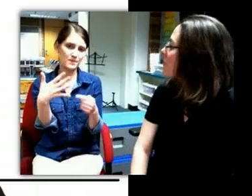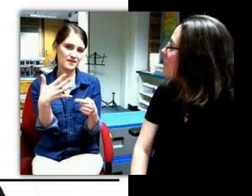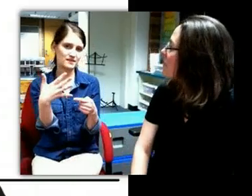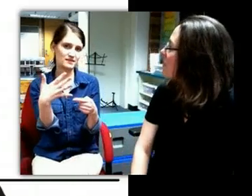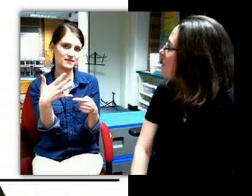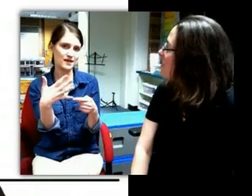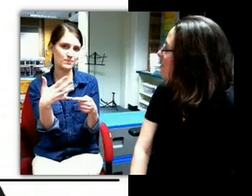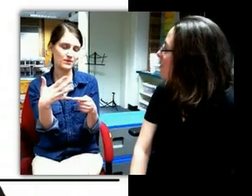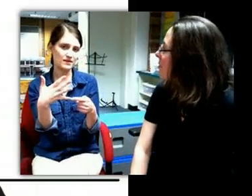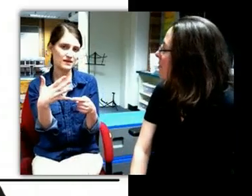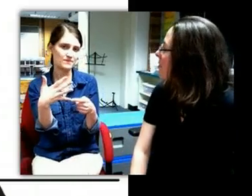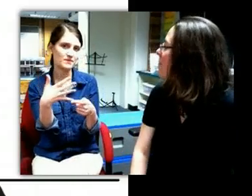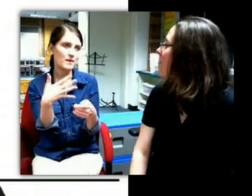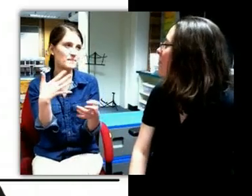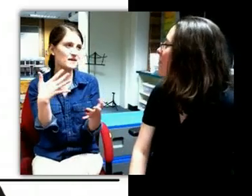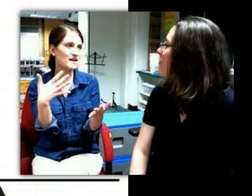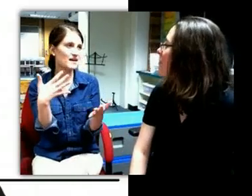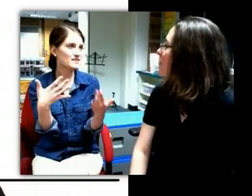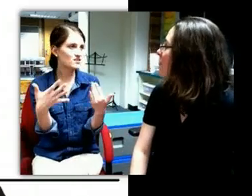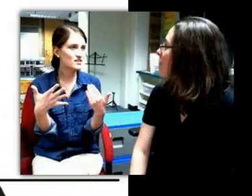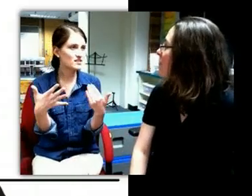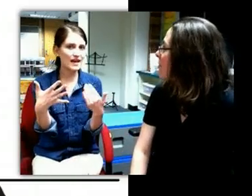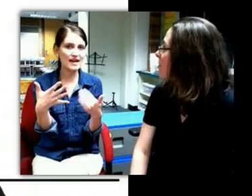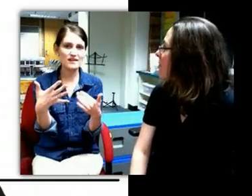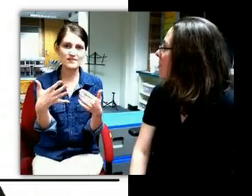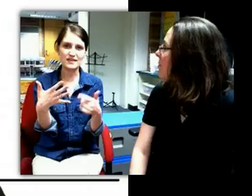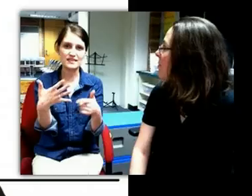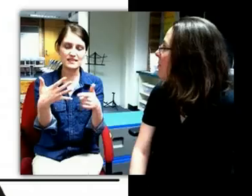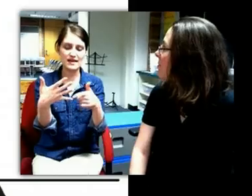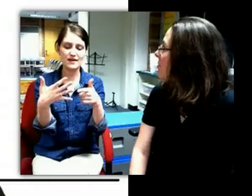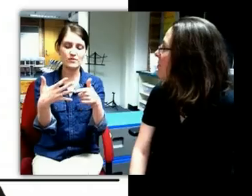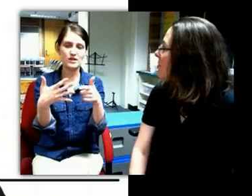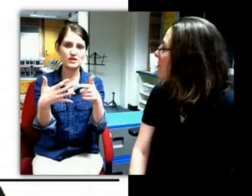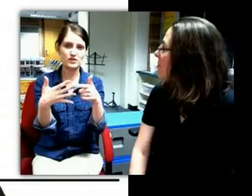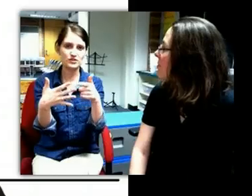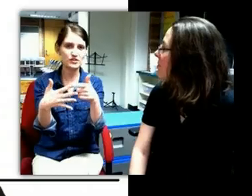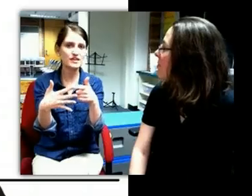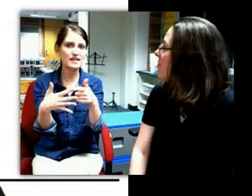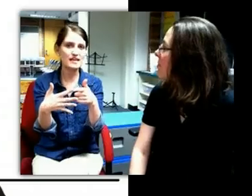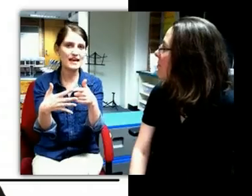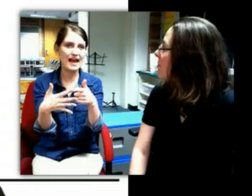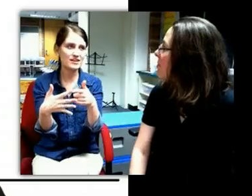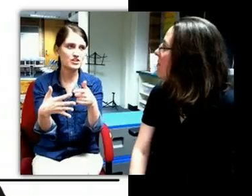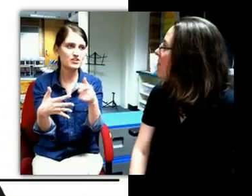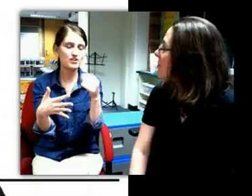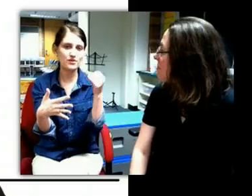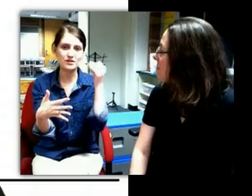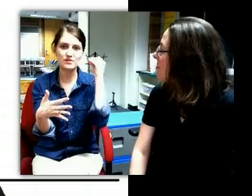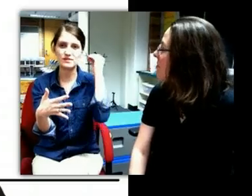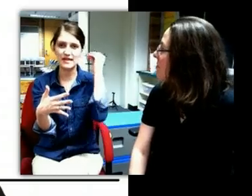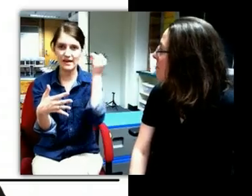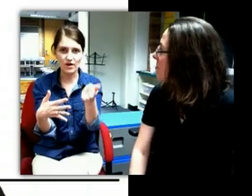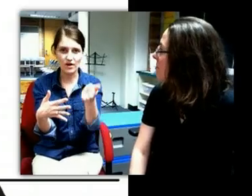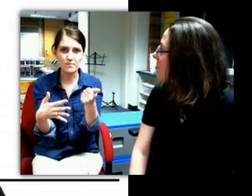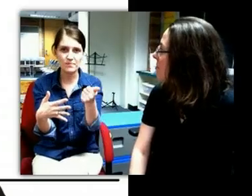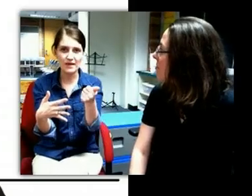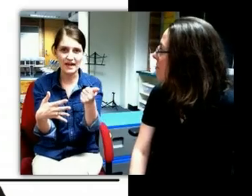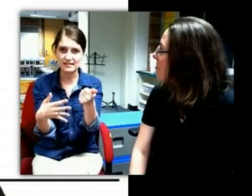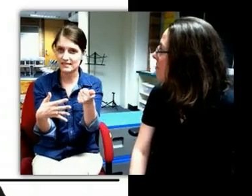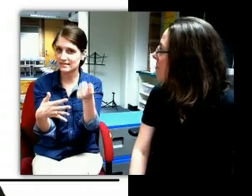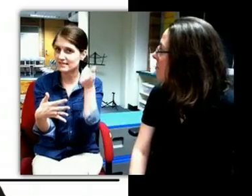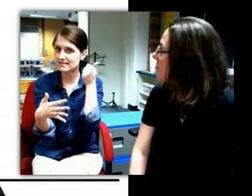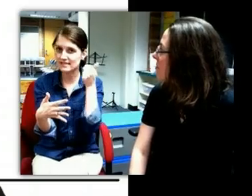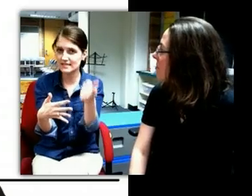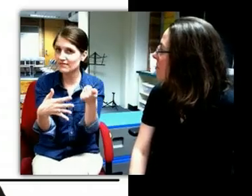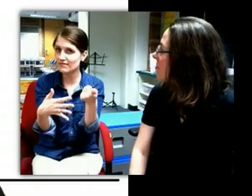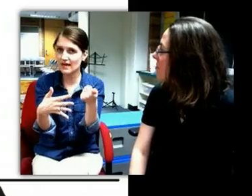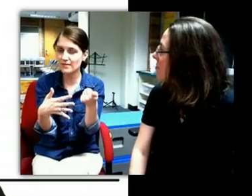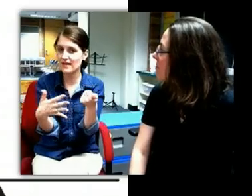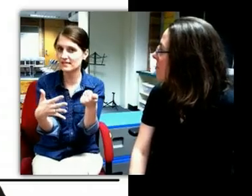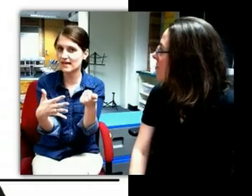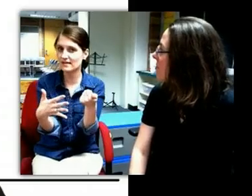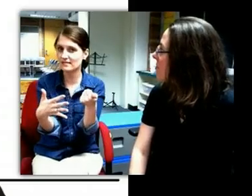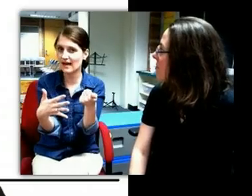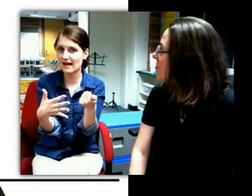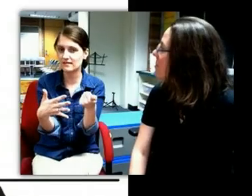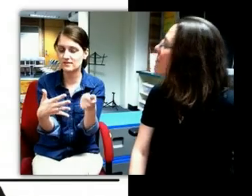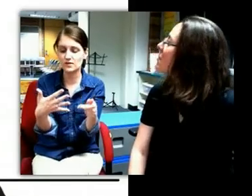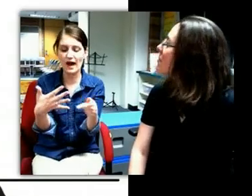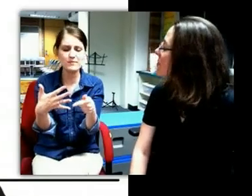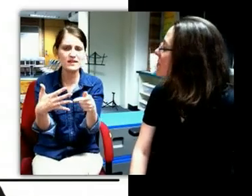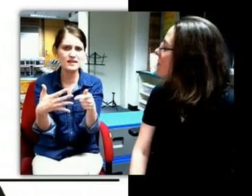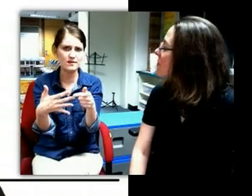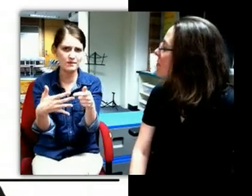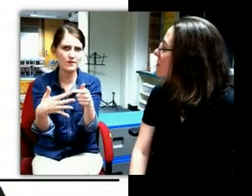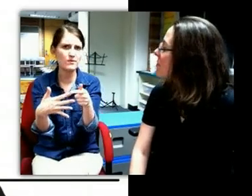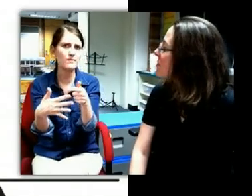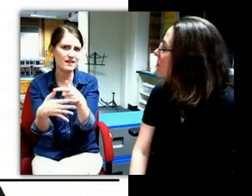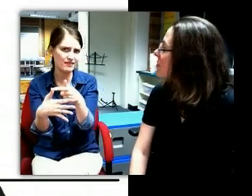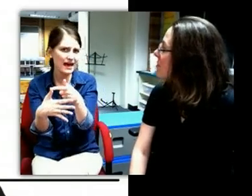and the spaces separately because it's just kind of easy then when you're looking at your note and you say, oh, I can see right away it's on a line.